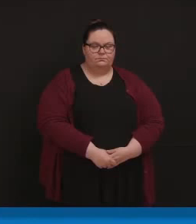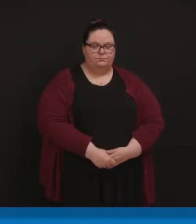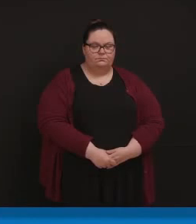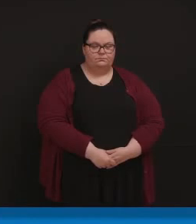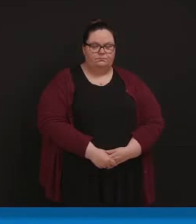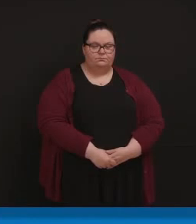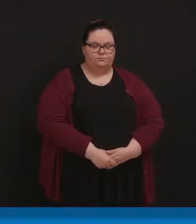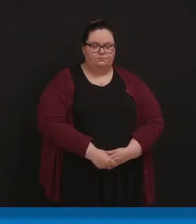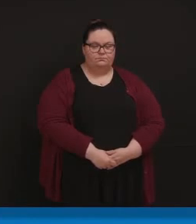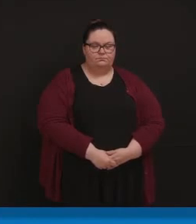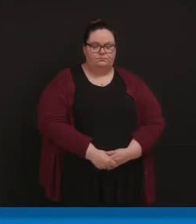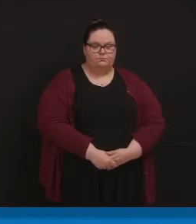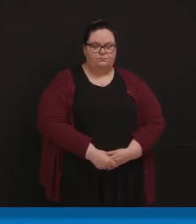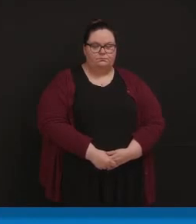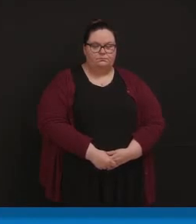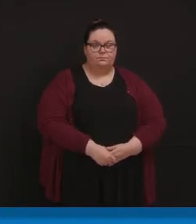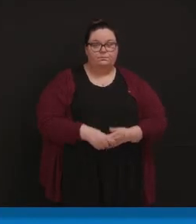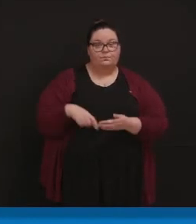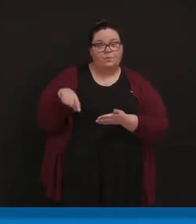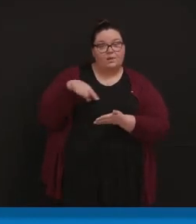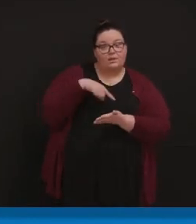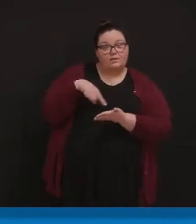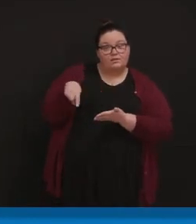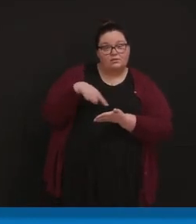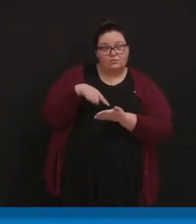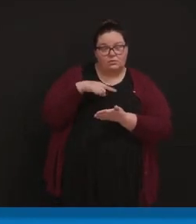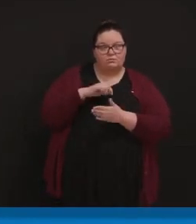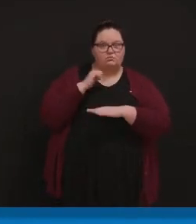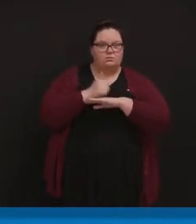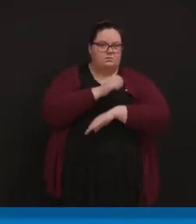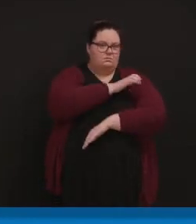those inoculated in their clinics.